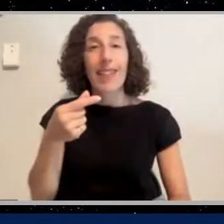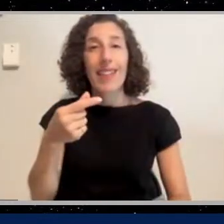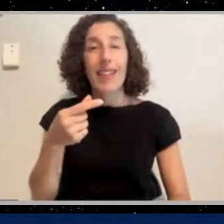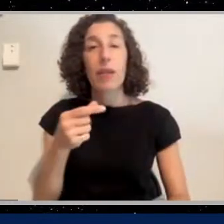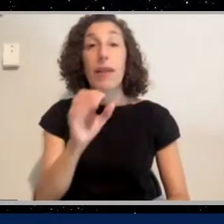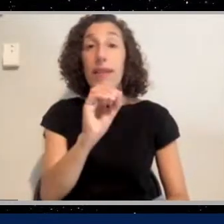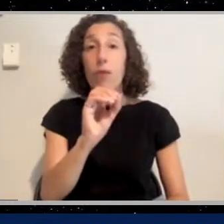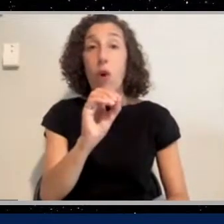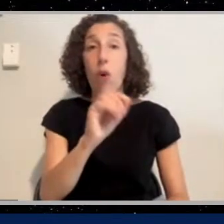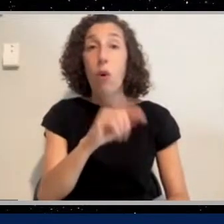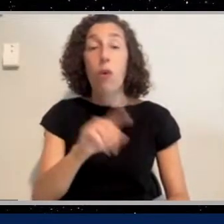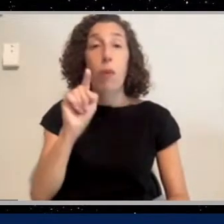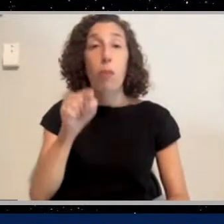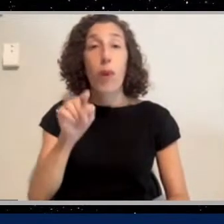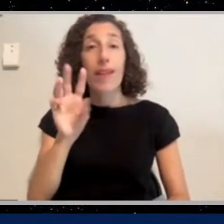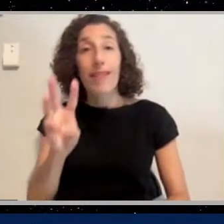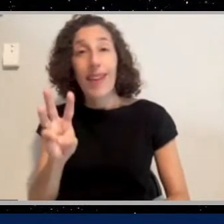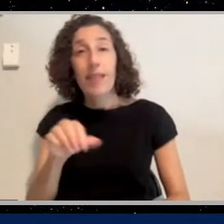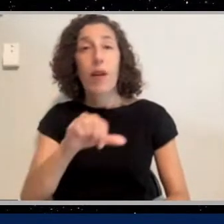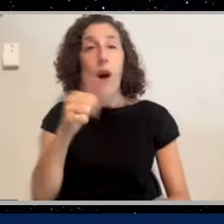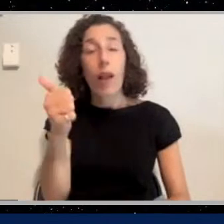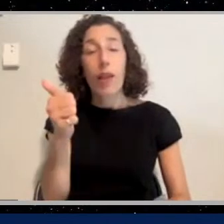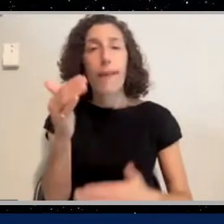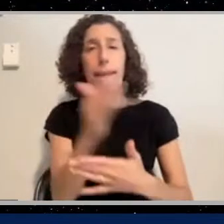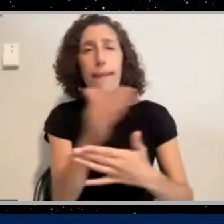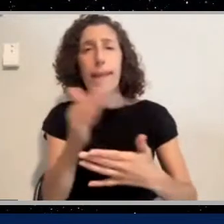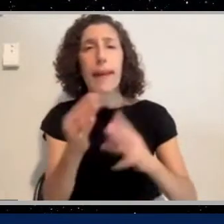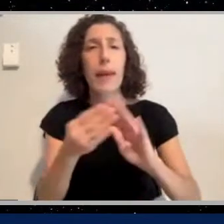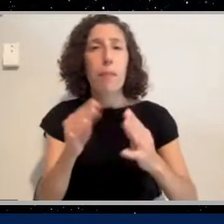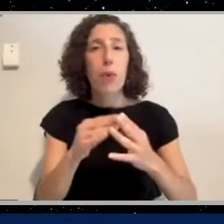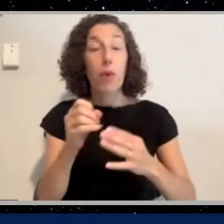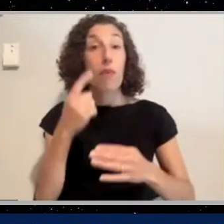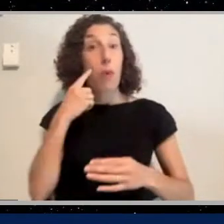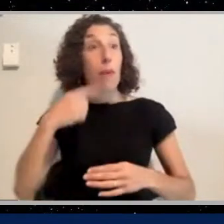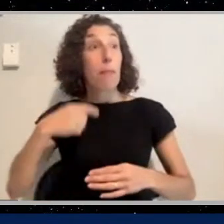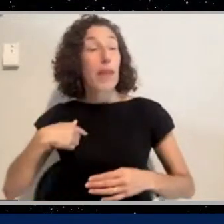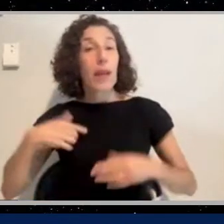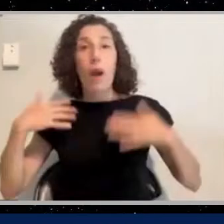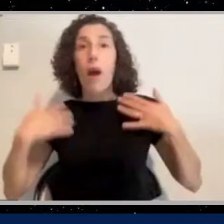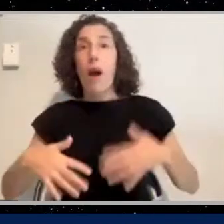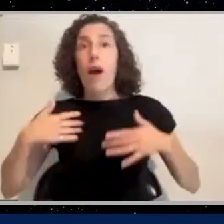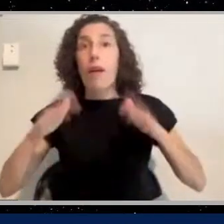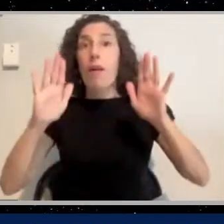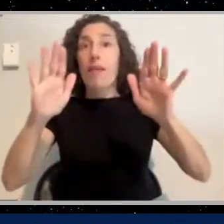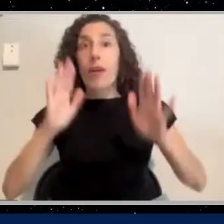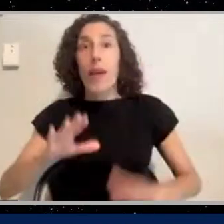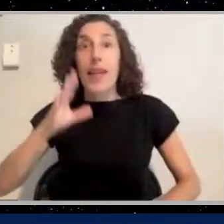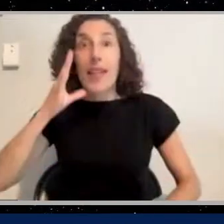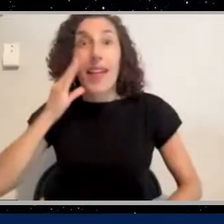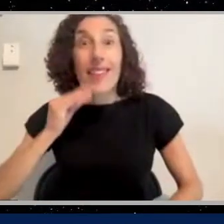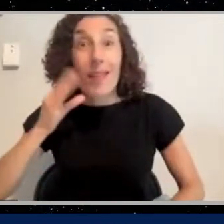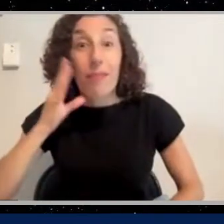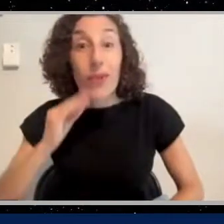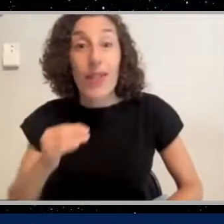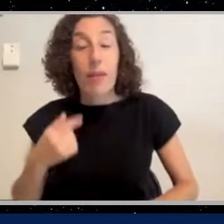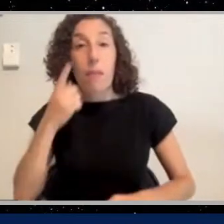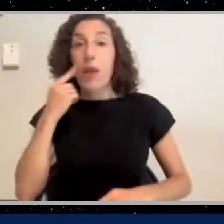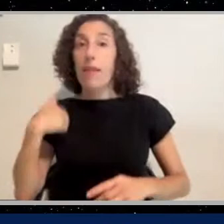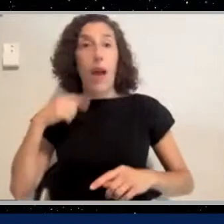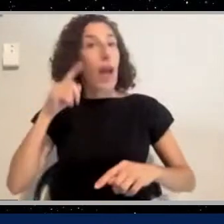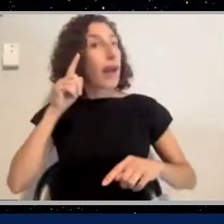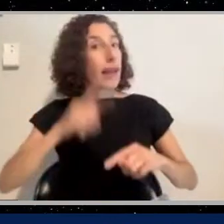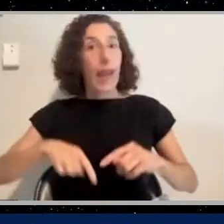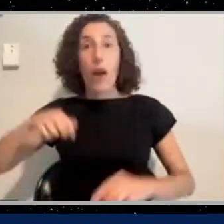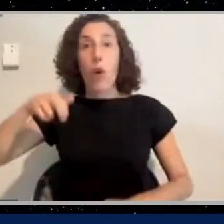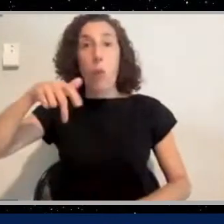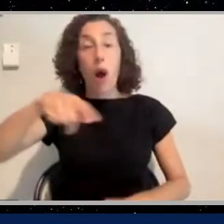Will and George, there, I was able to grab onto their shoulders really quick and realize, oh my gosh, I'm standing. I'm actually looking at eye level with people on